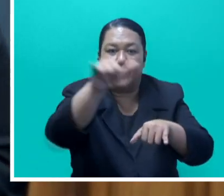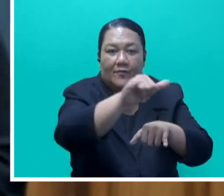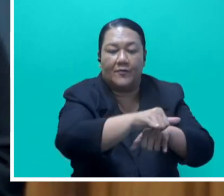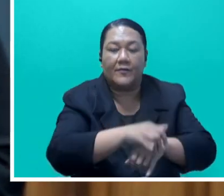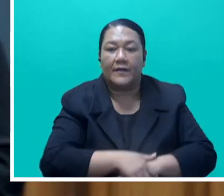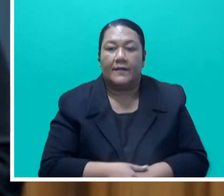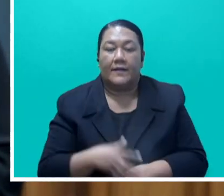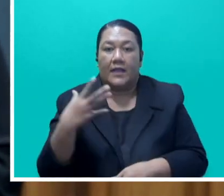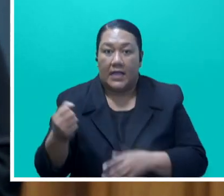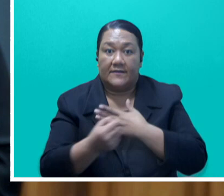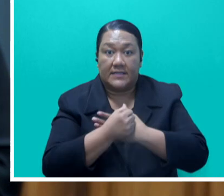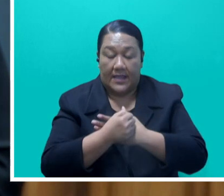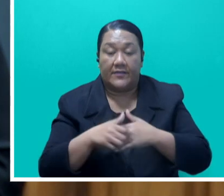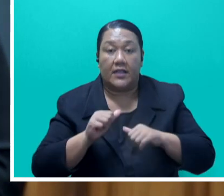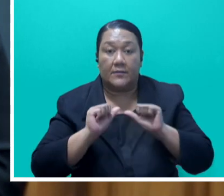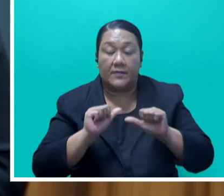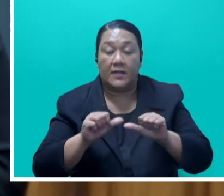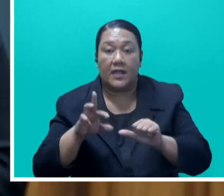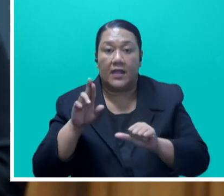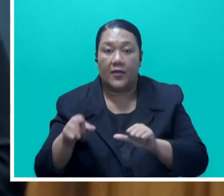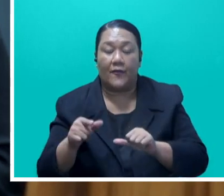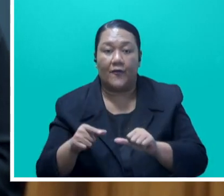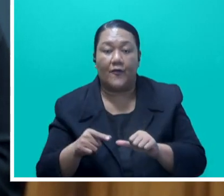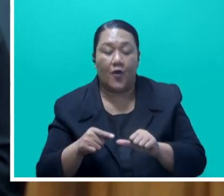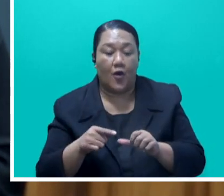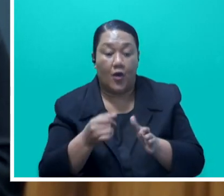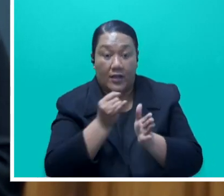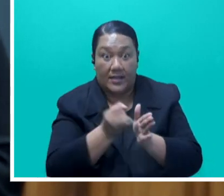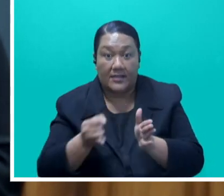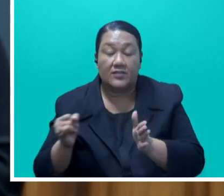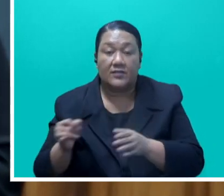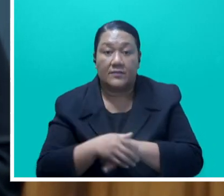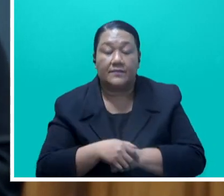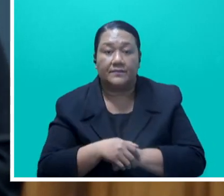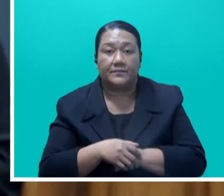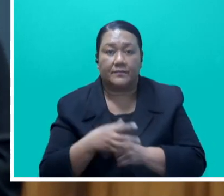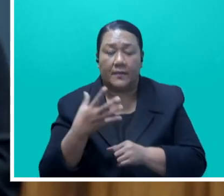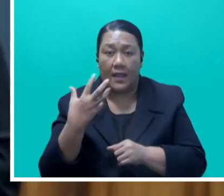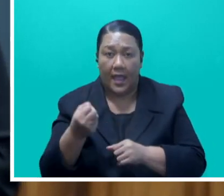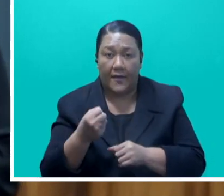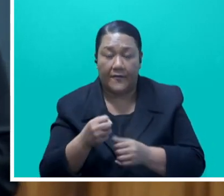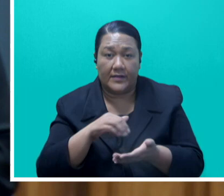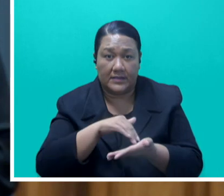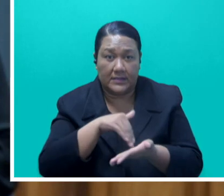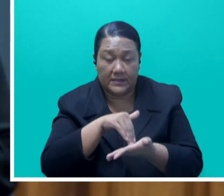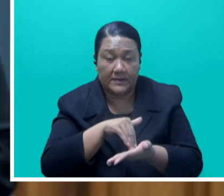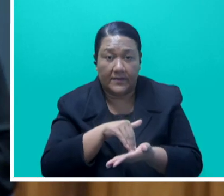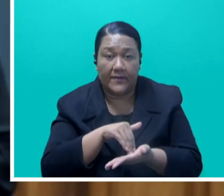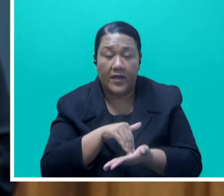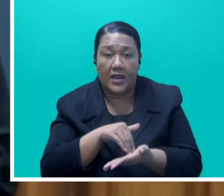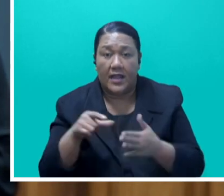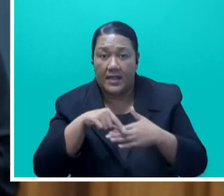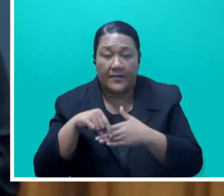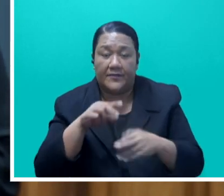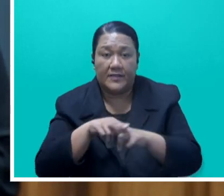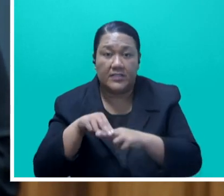acknowledge the safety and security aspects of Fiji's aviation industry. The Civil Aviation Authority of Fiji leads Fiji's aviation